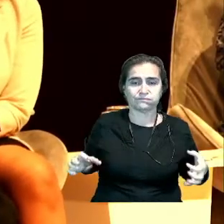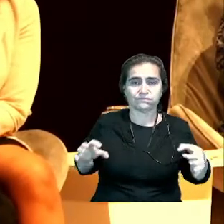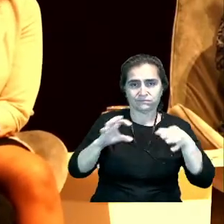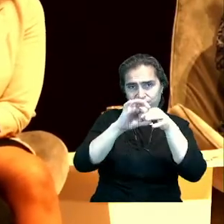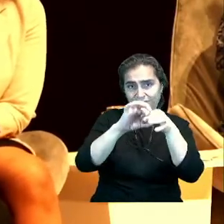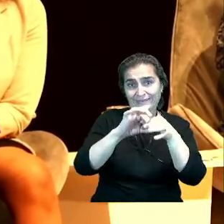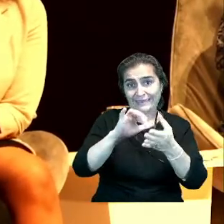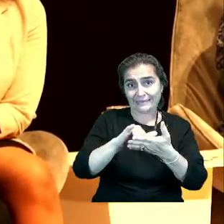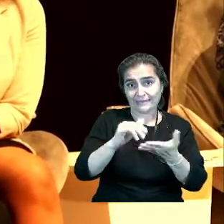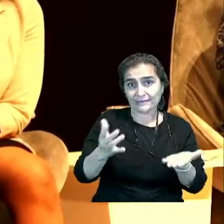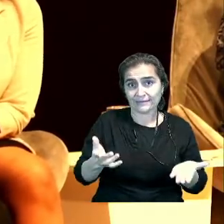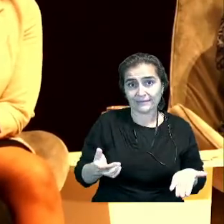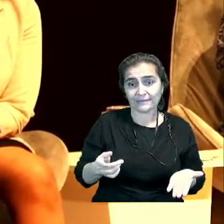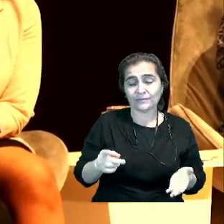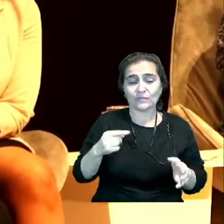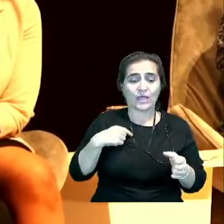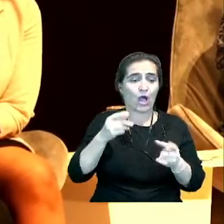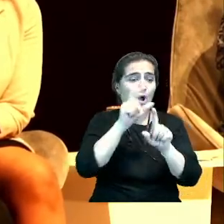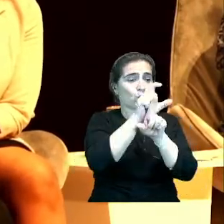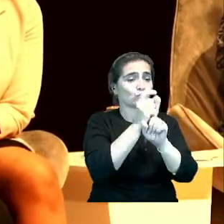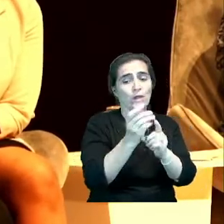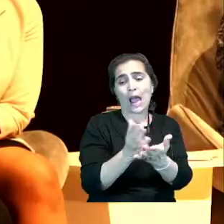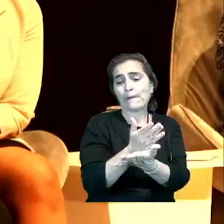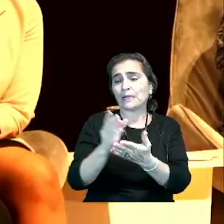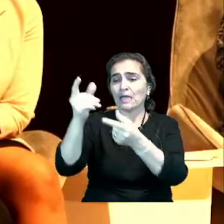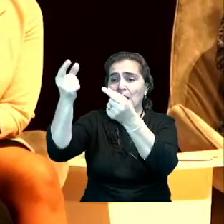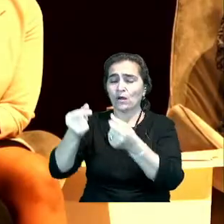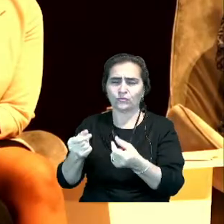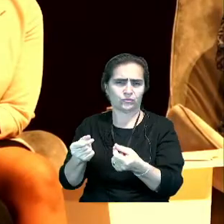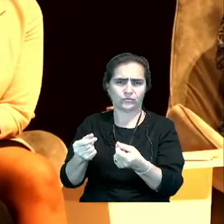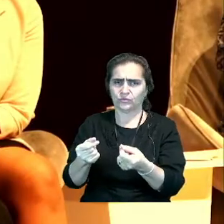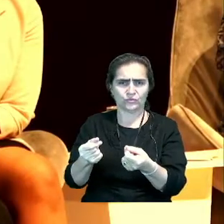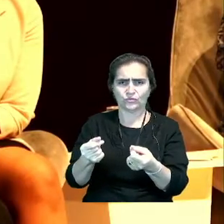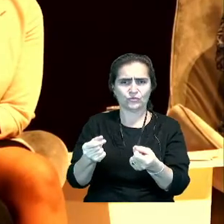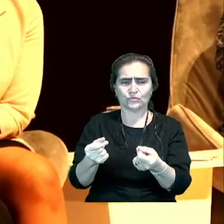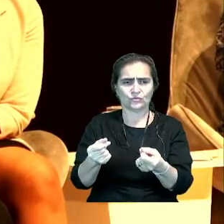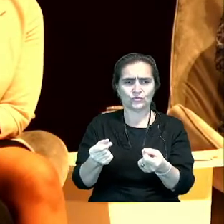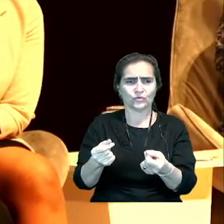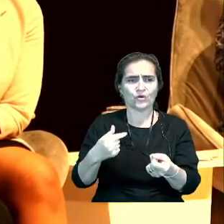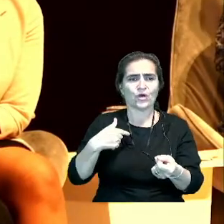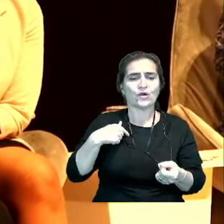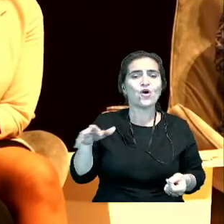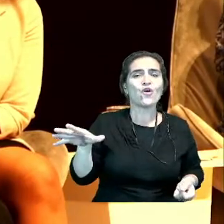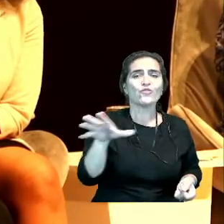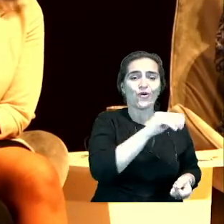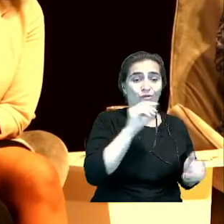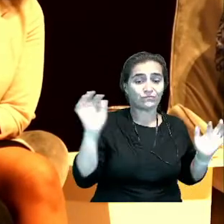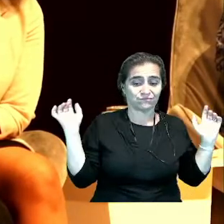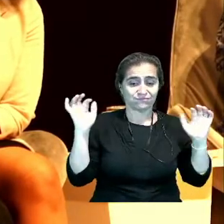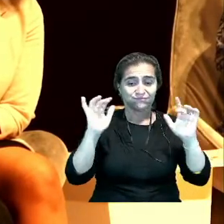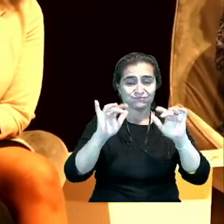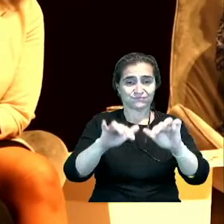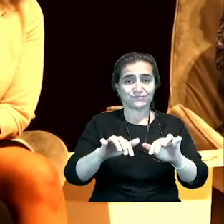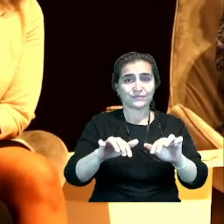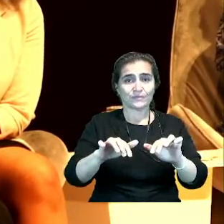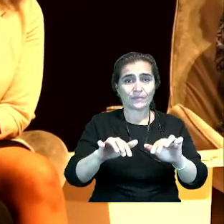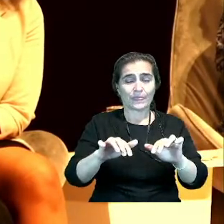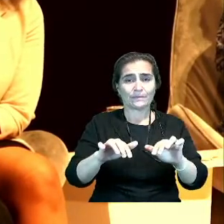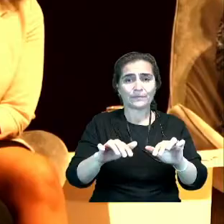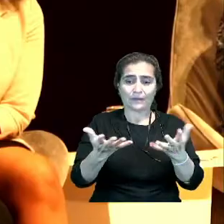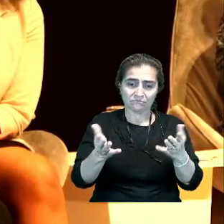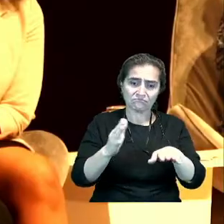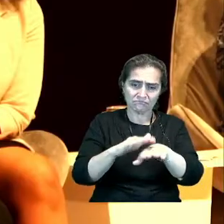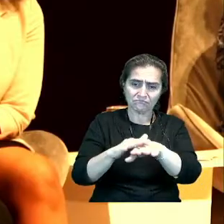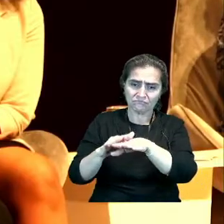economy are things that go hand in hand. They're not independent. And I invite all of us who are here